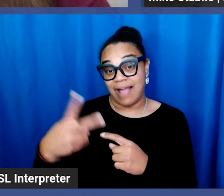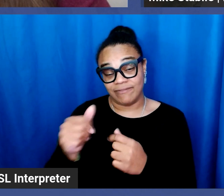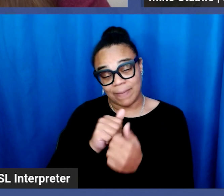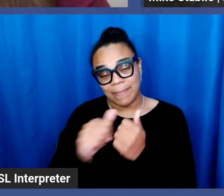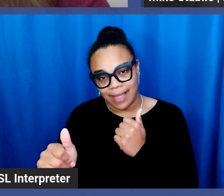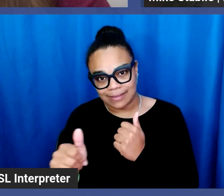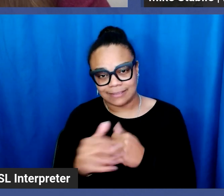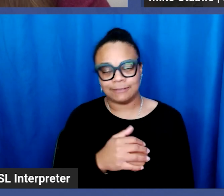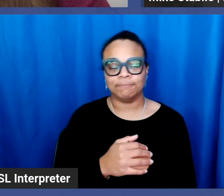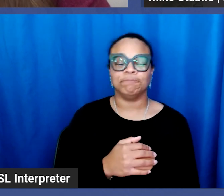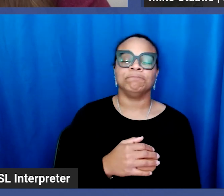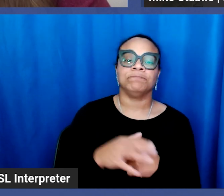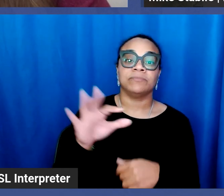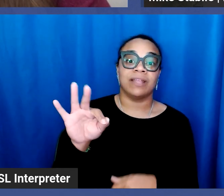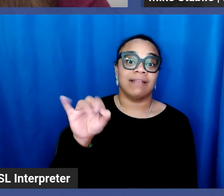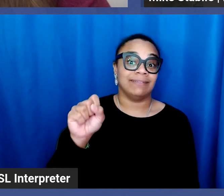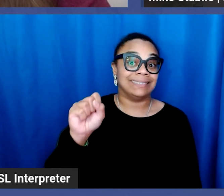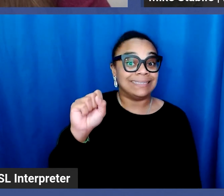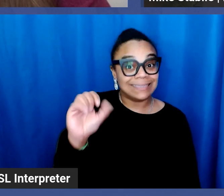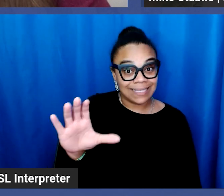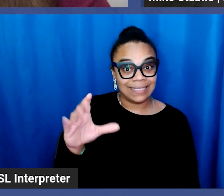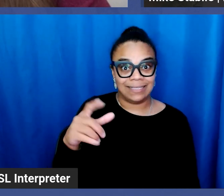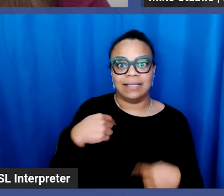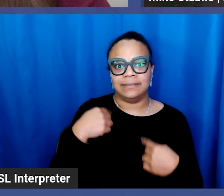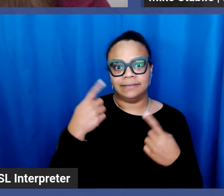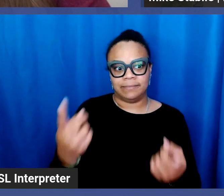passed. And so FSC has been